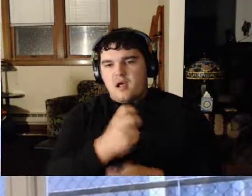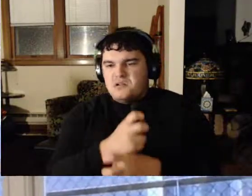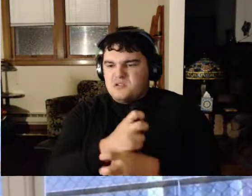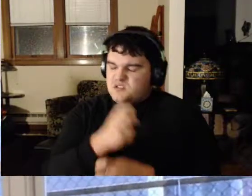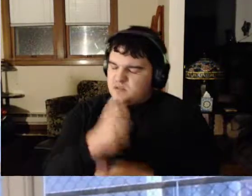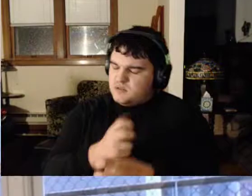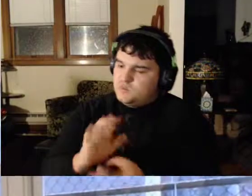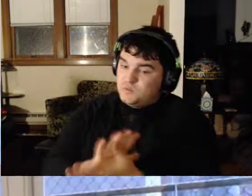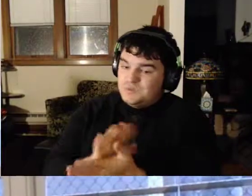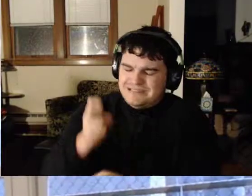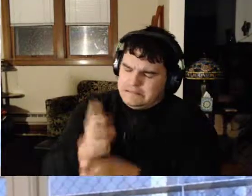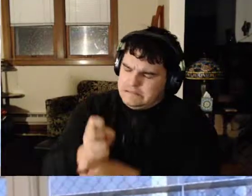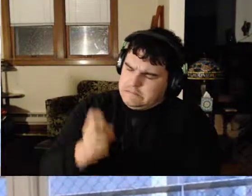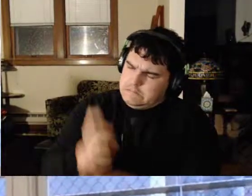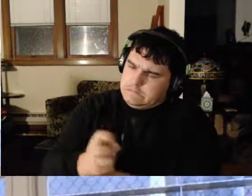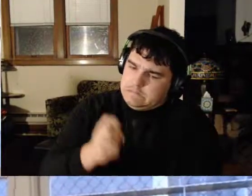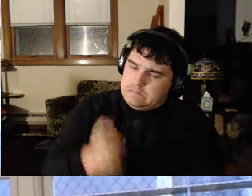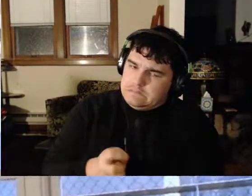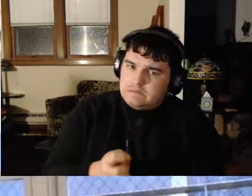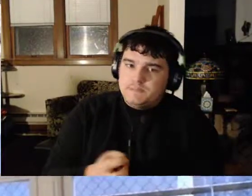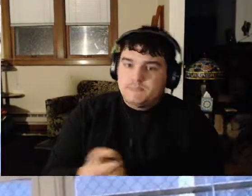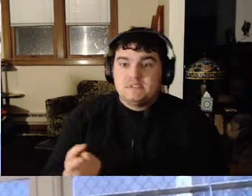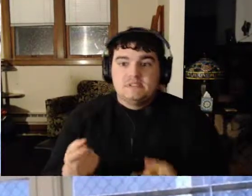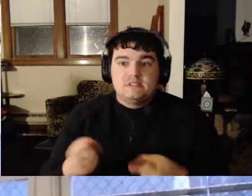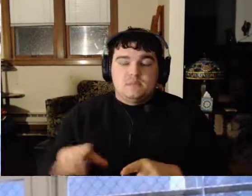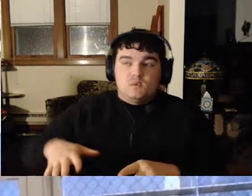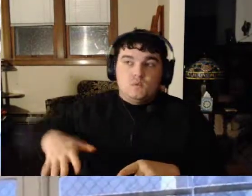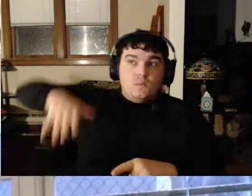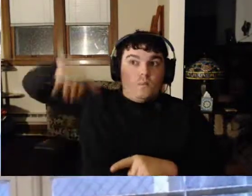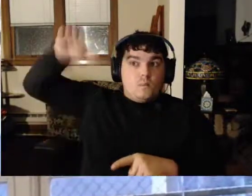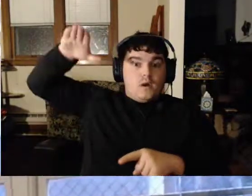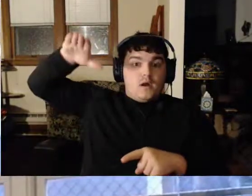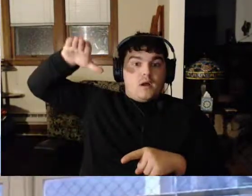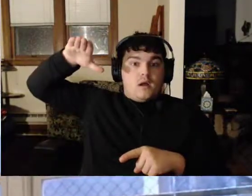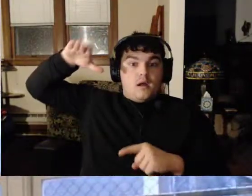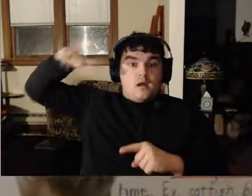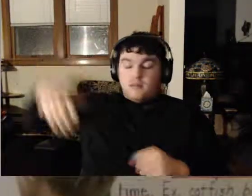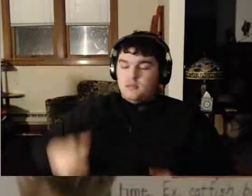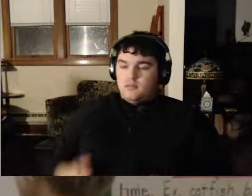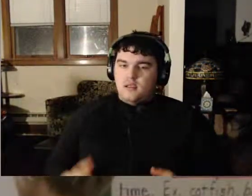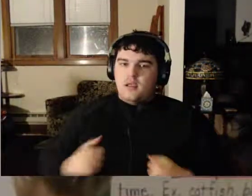school, but when he grew up, his life got better.